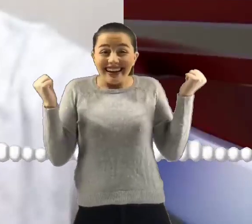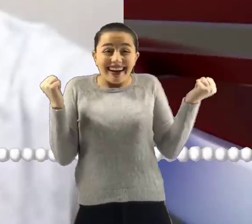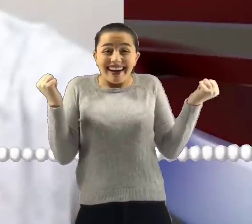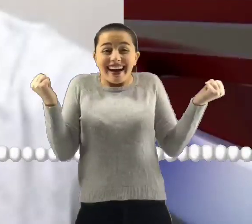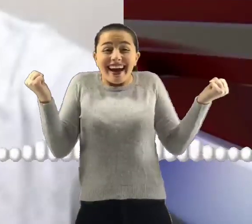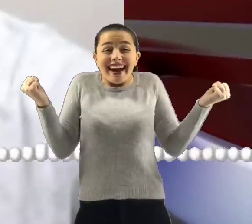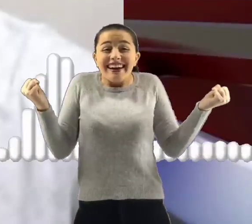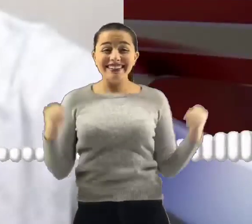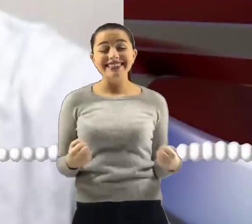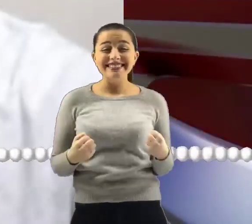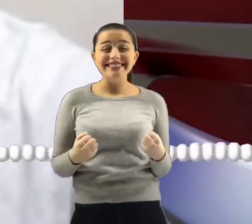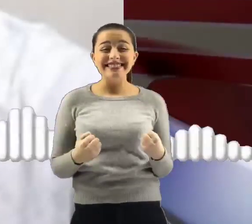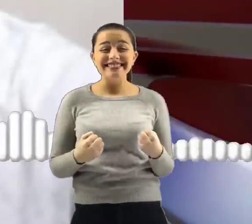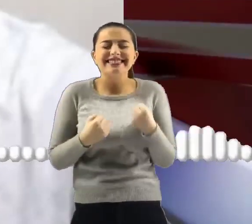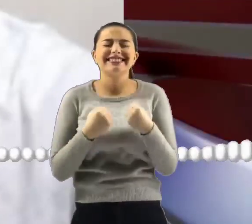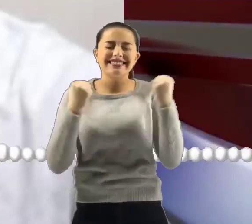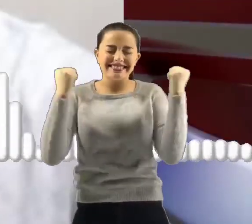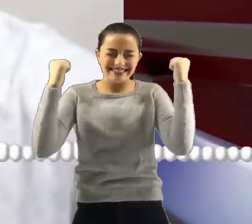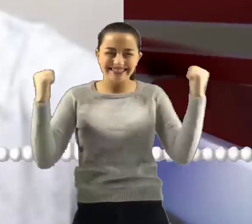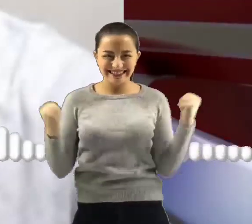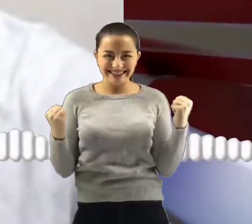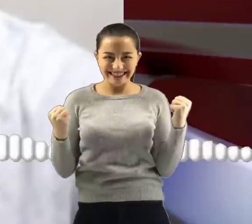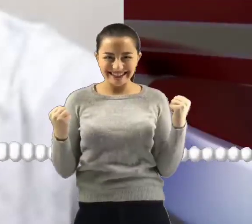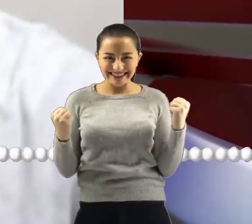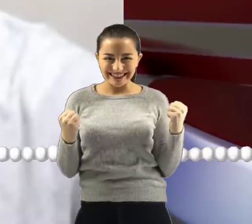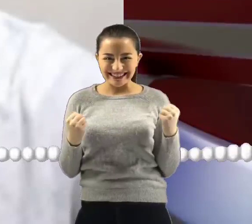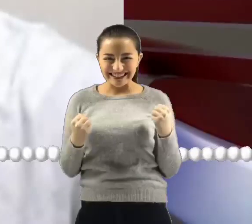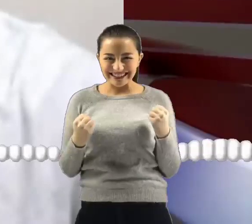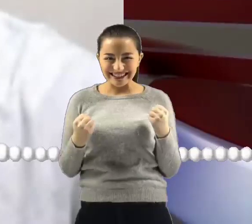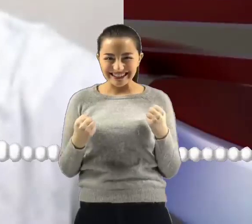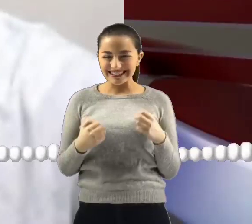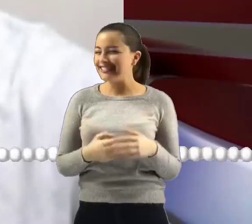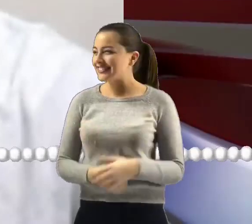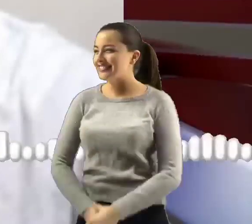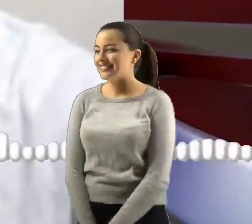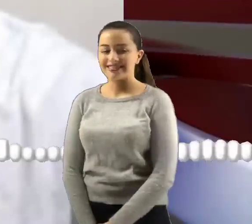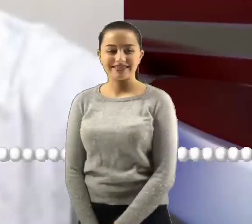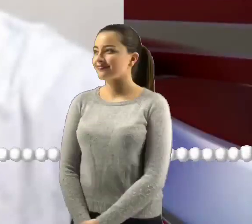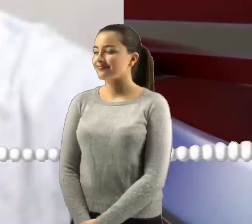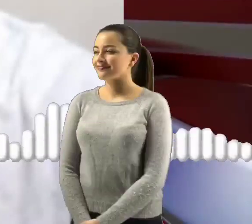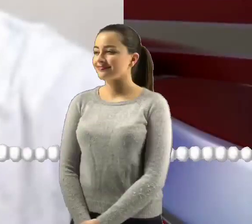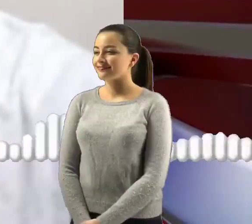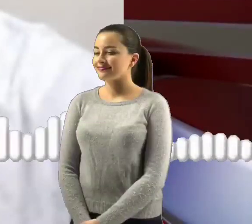And don't forget to share on all your social media platforms so that the